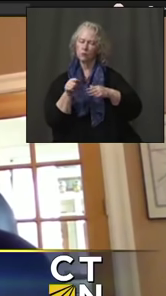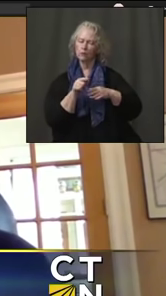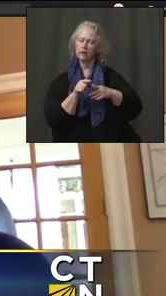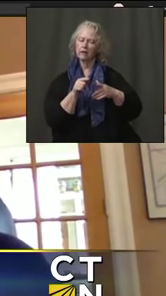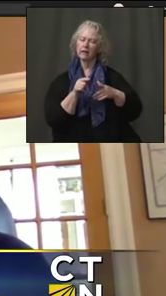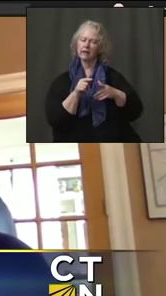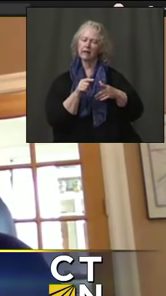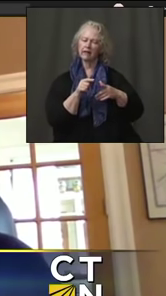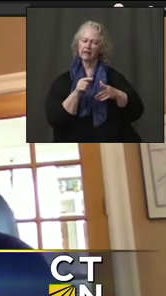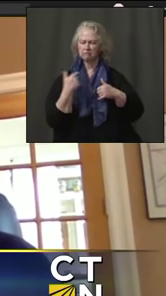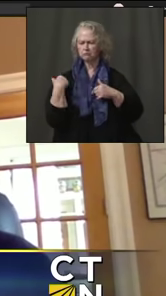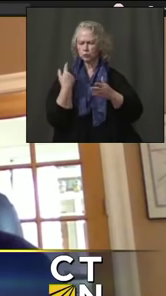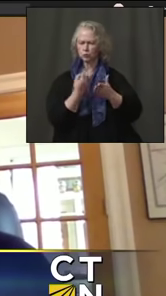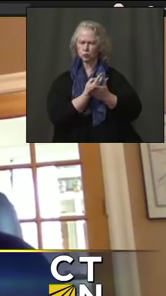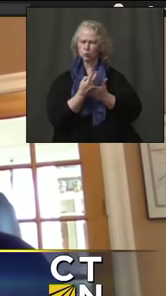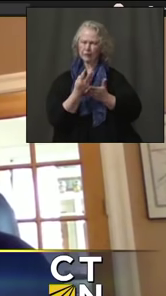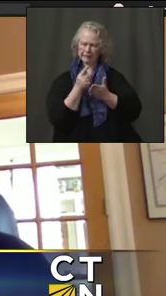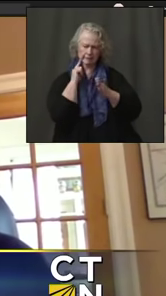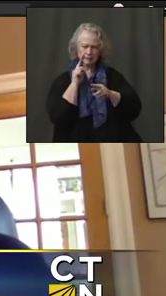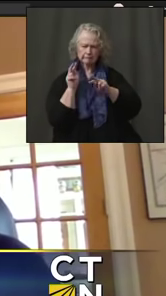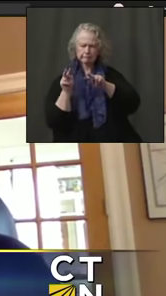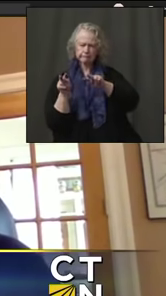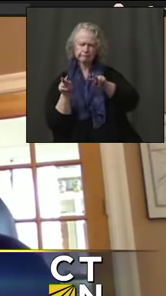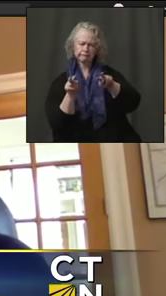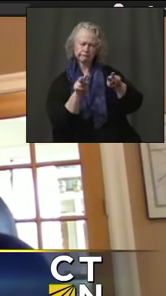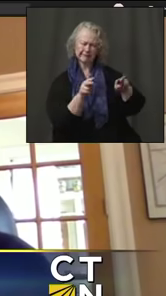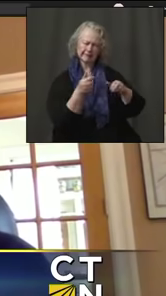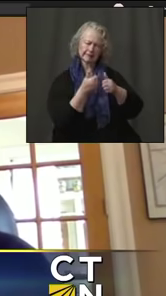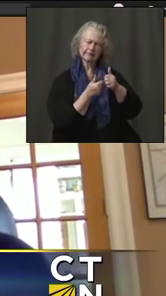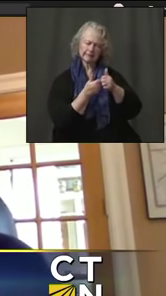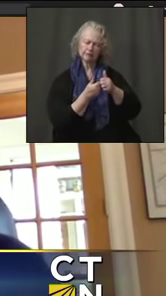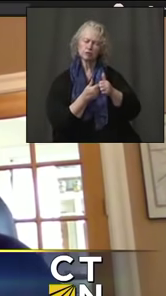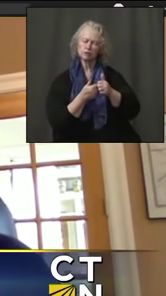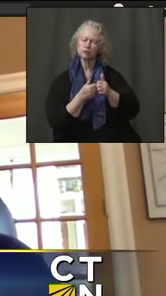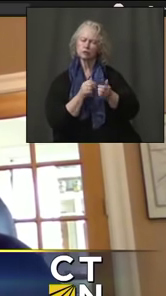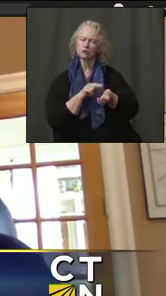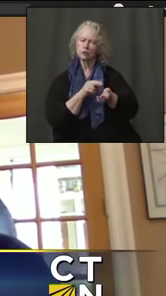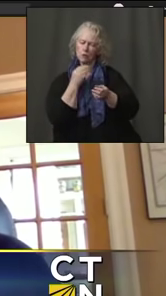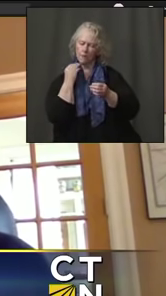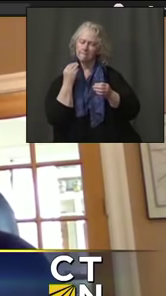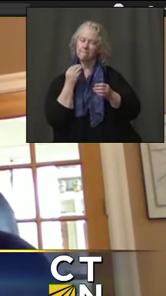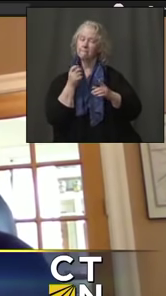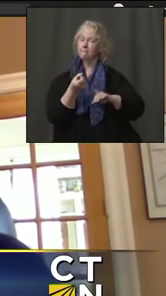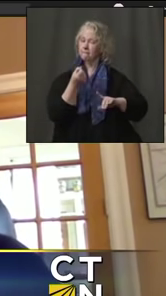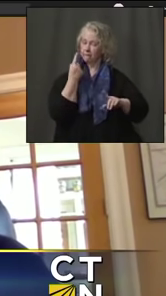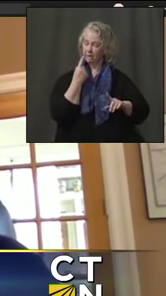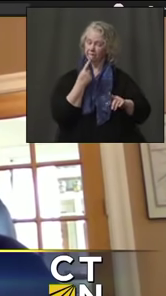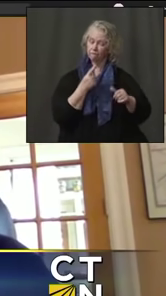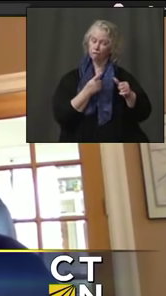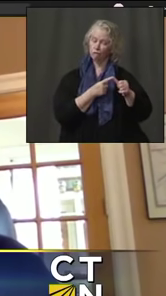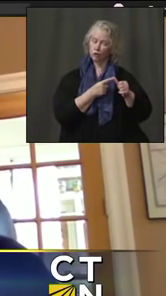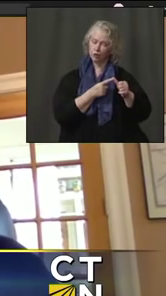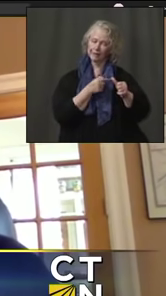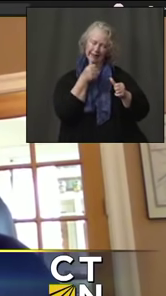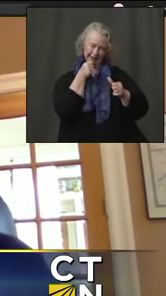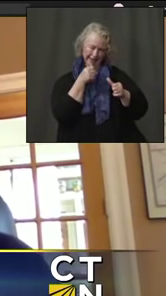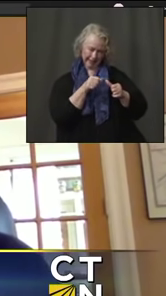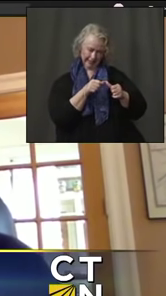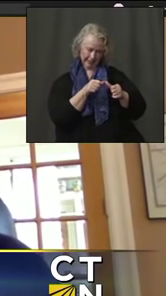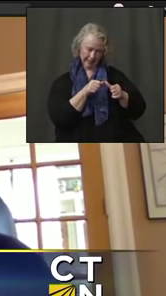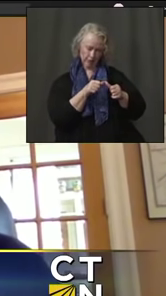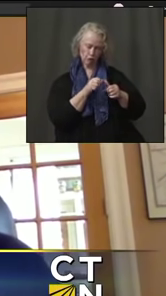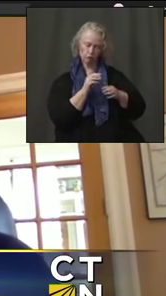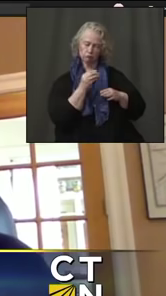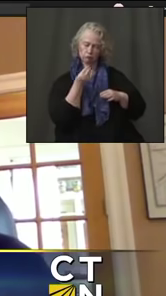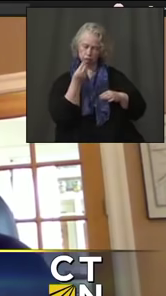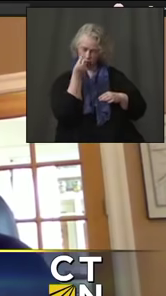and several dozen assisted living facilities. The way the process works is that once a letter or a finding is issued,